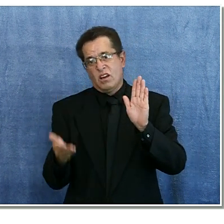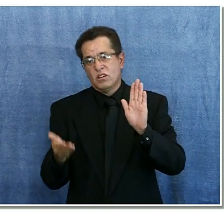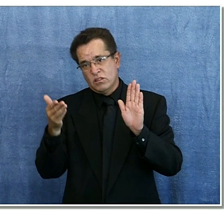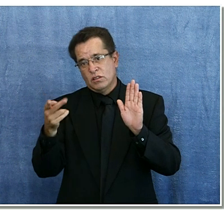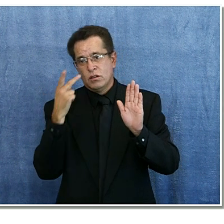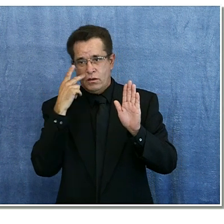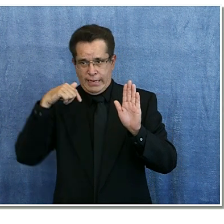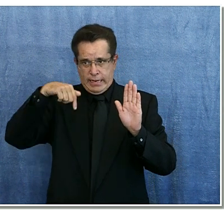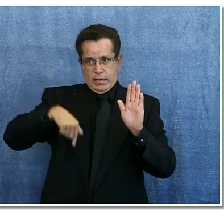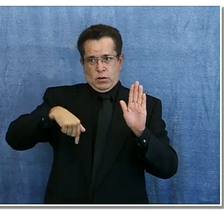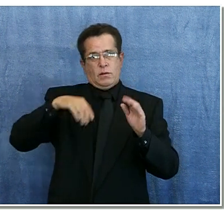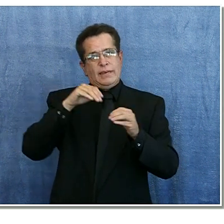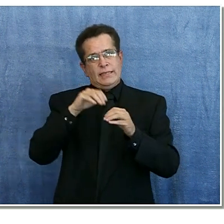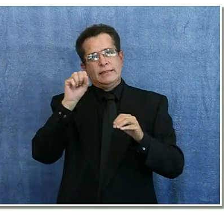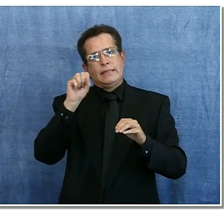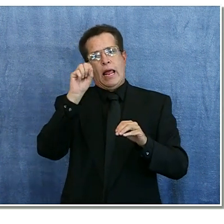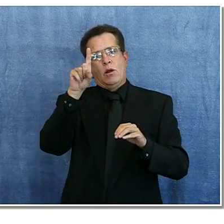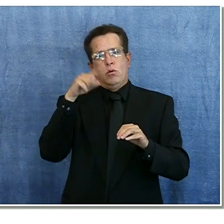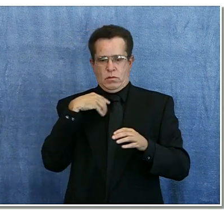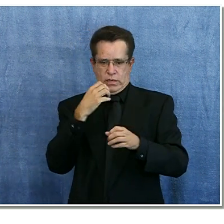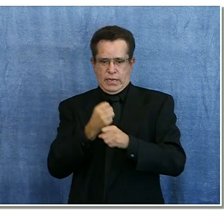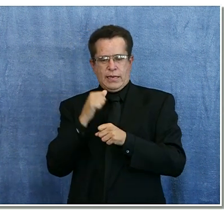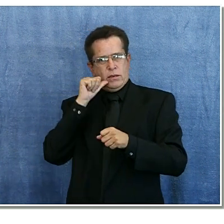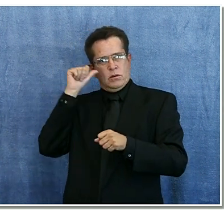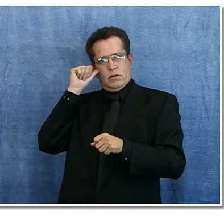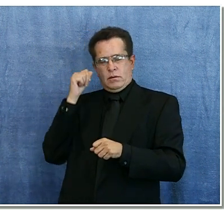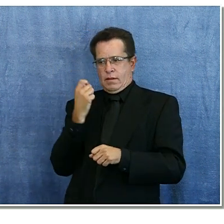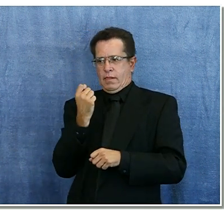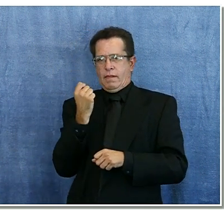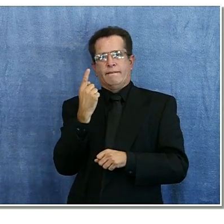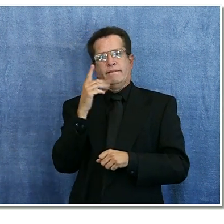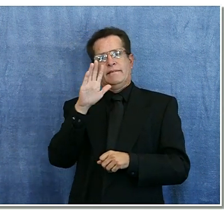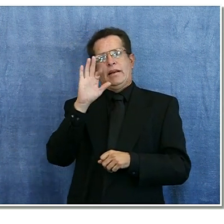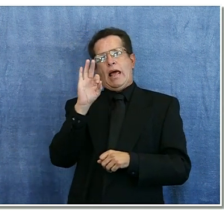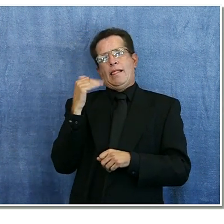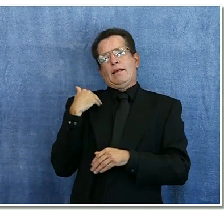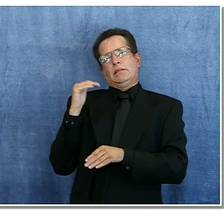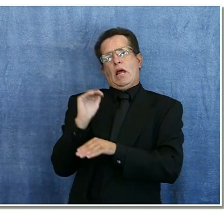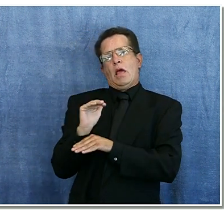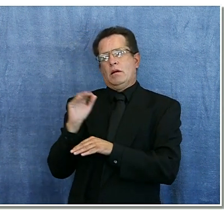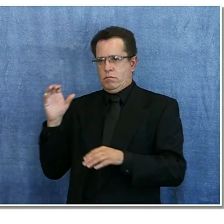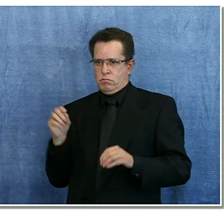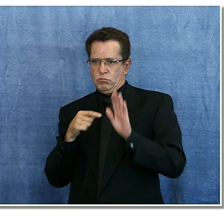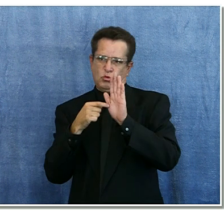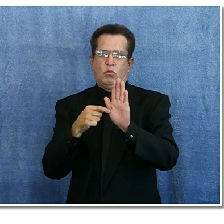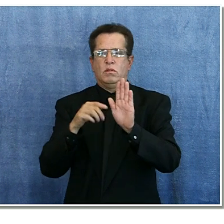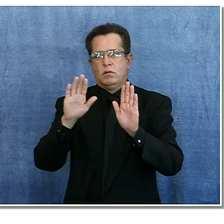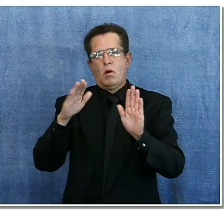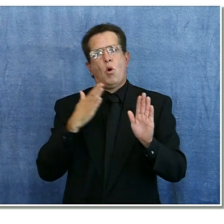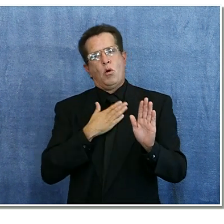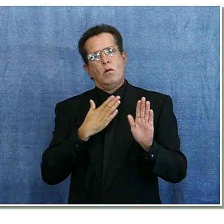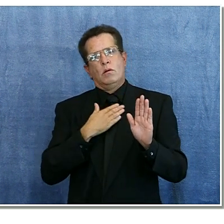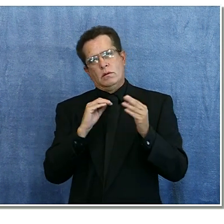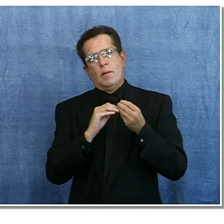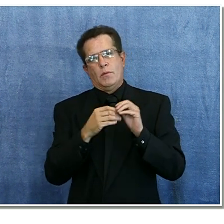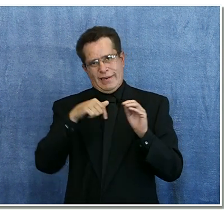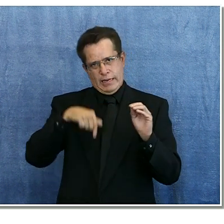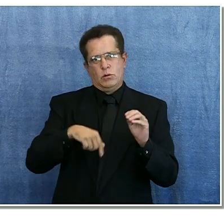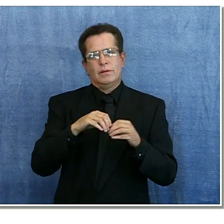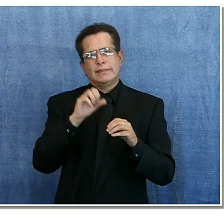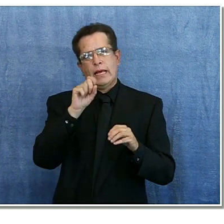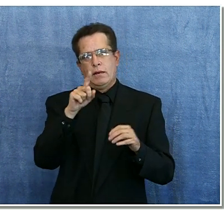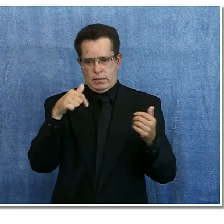Diego County are from our reports as of 11:59 last night. Today, there is a total of